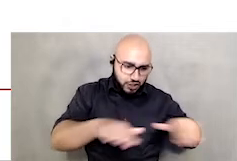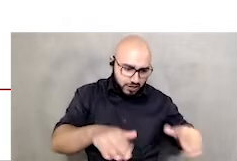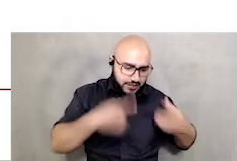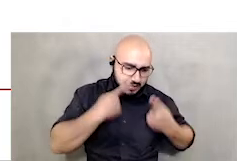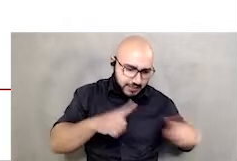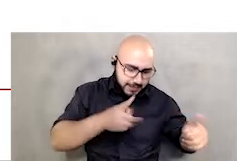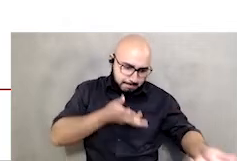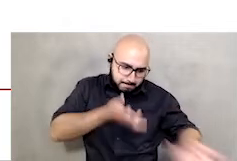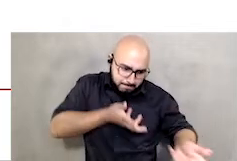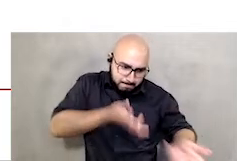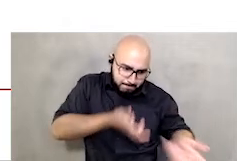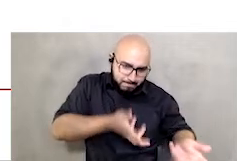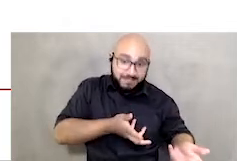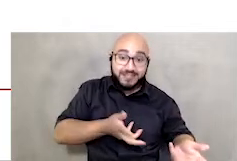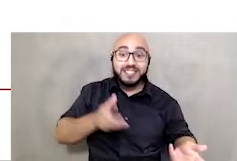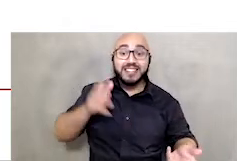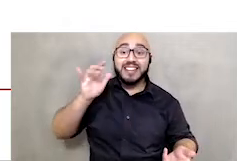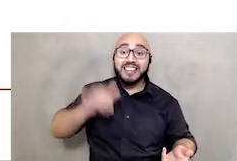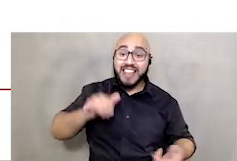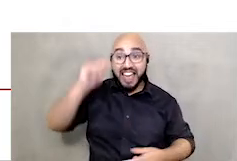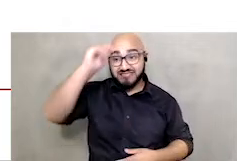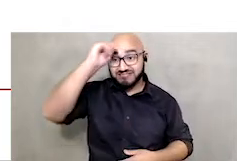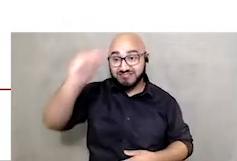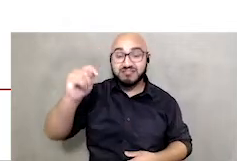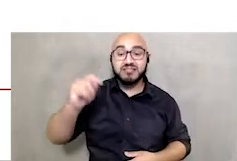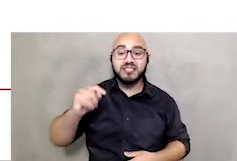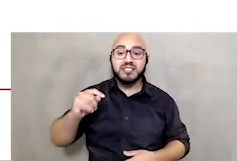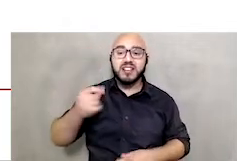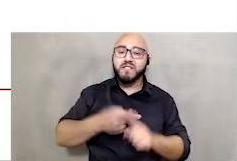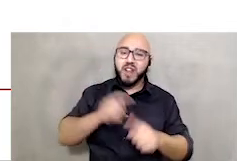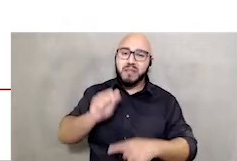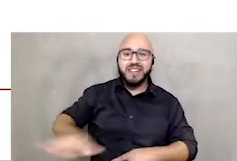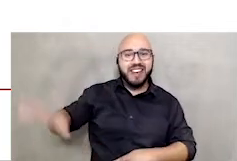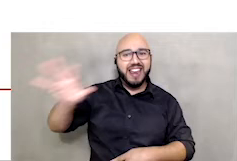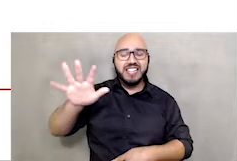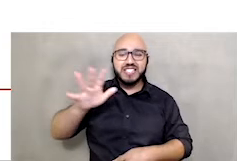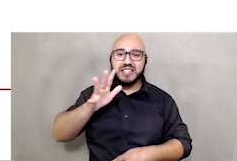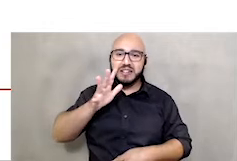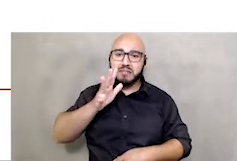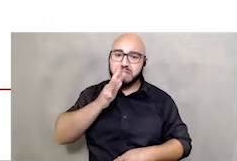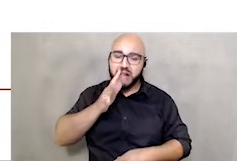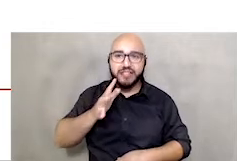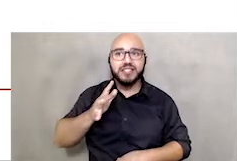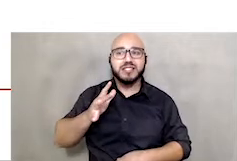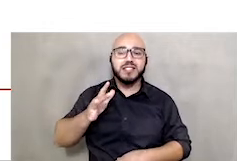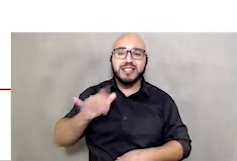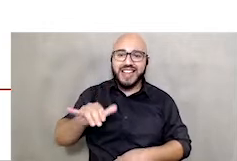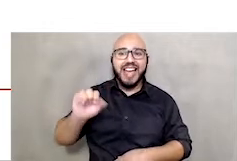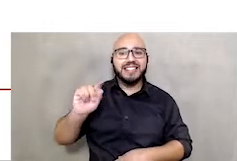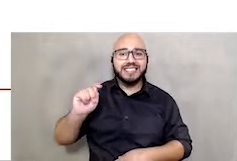This stereotype was drawn from Asian mothers, and is a stereotype that still exists